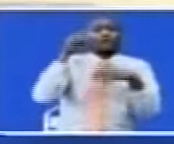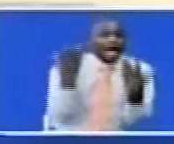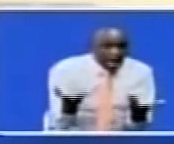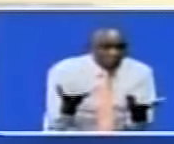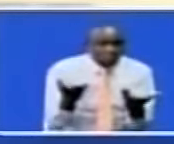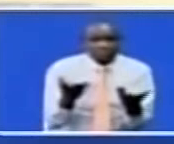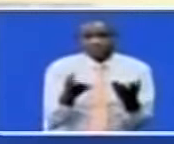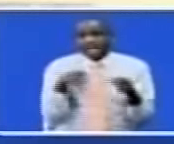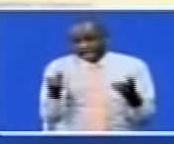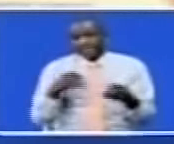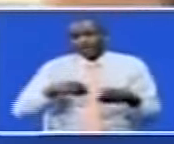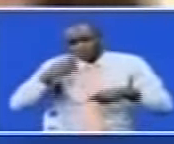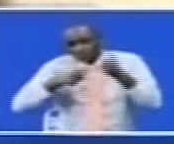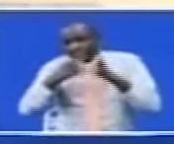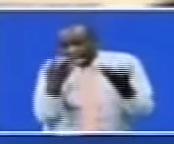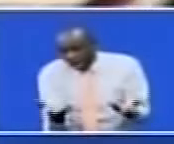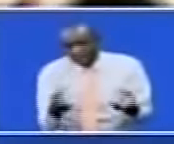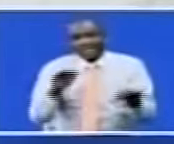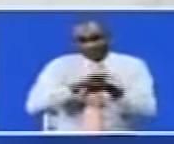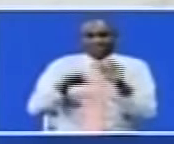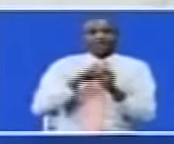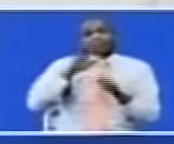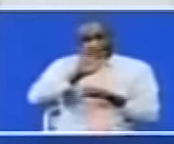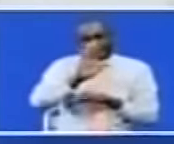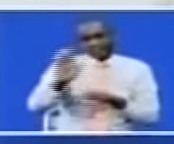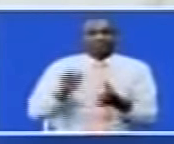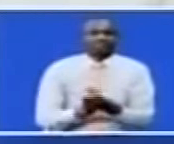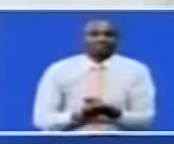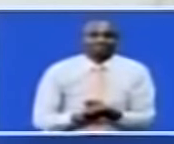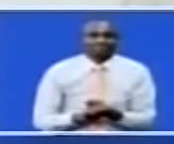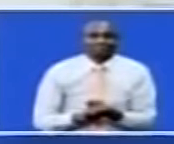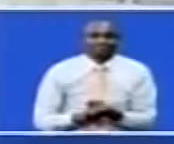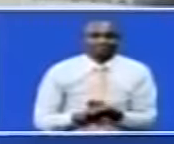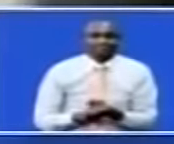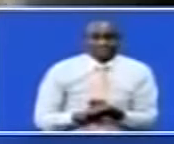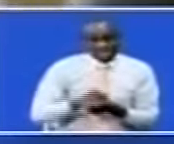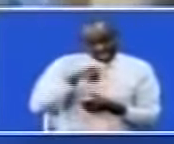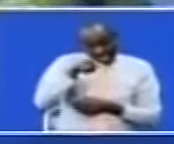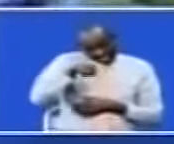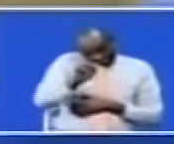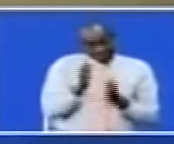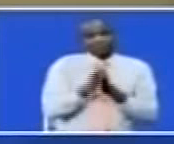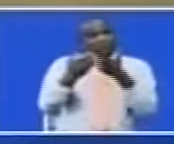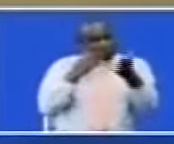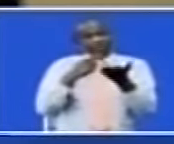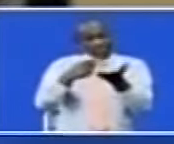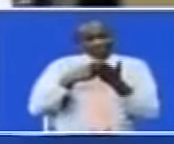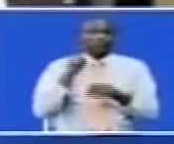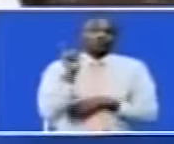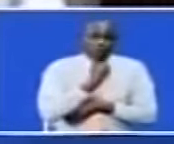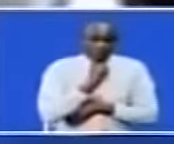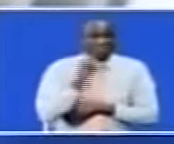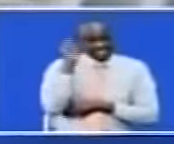and the manner in which the court has conducted itself. In her diplomacy ahead of the debate, the